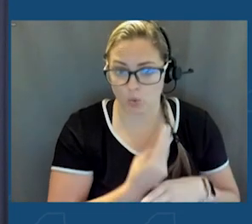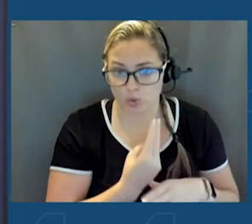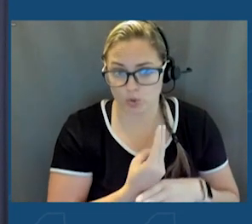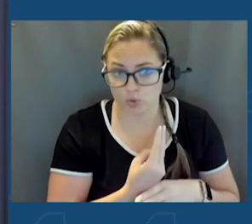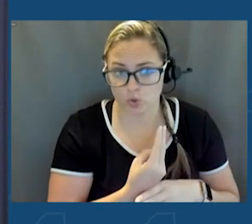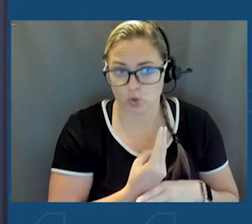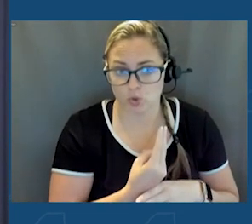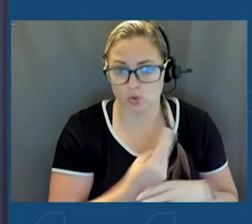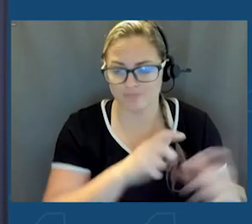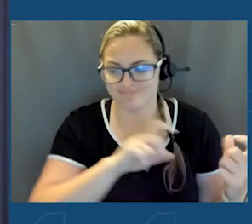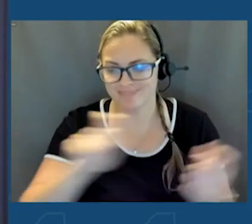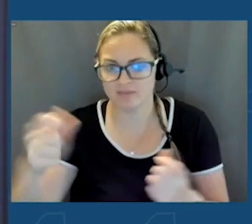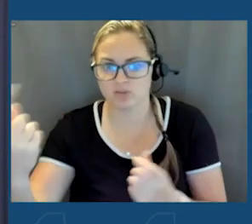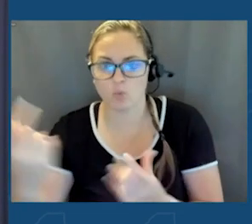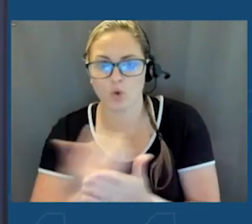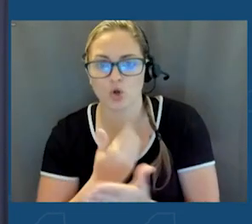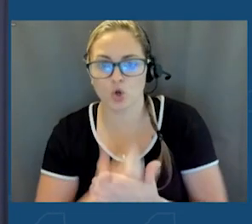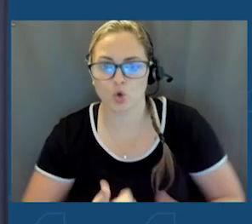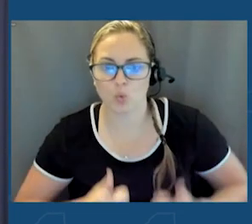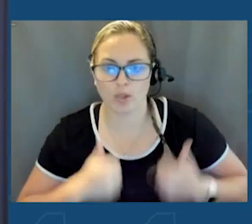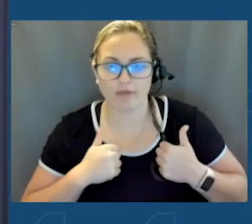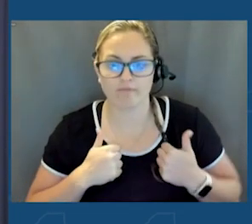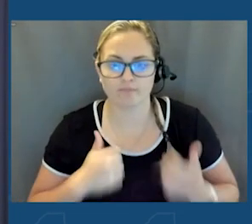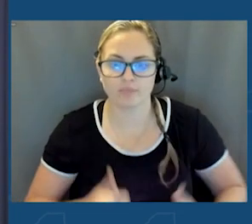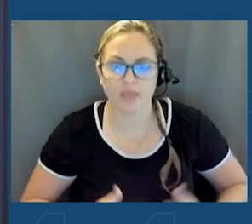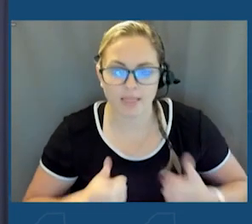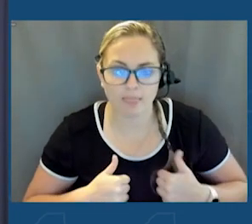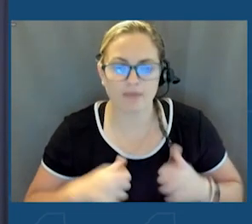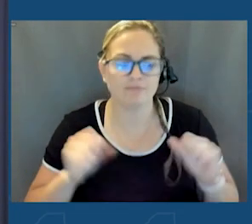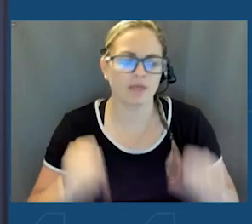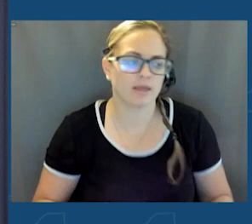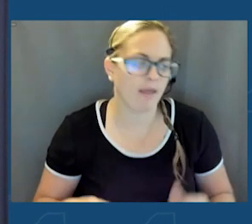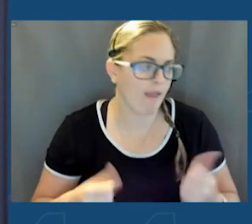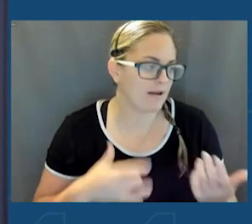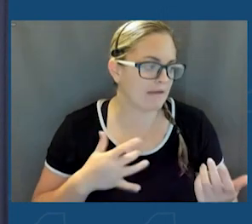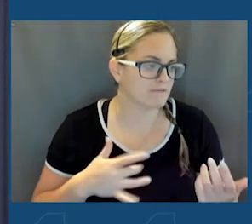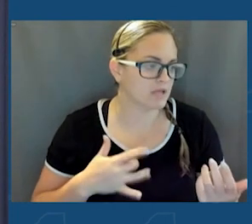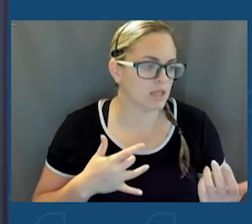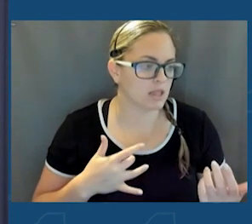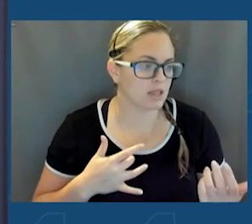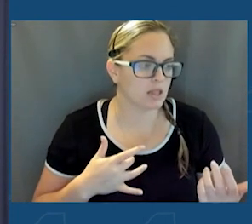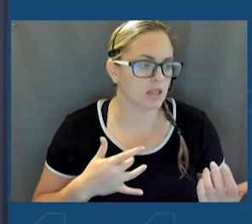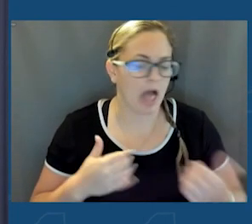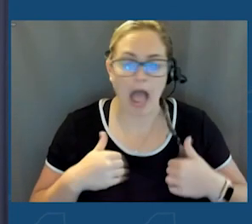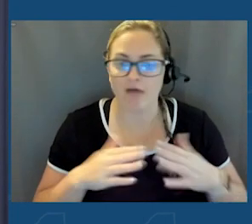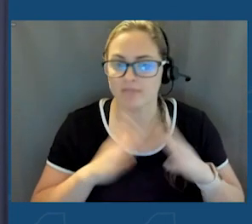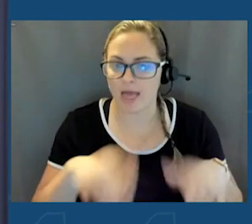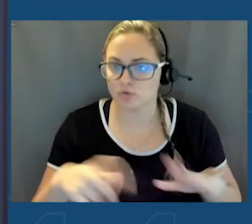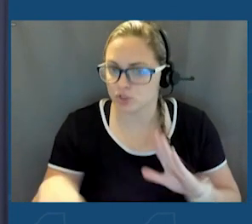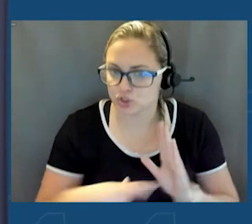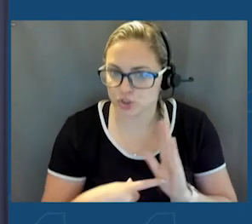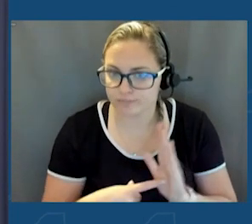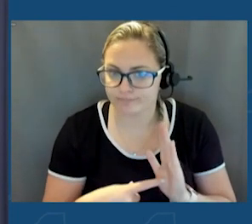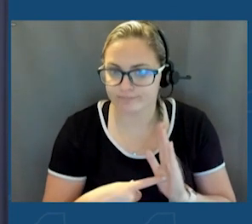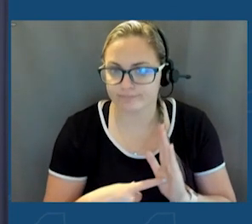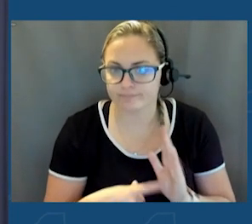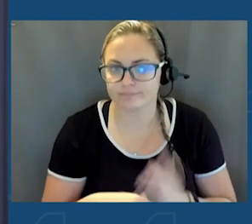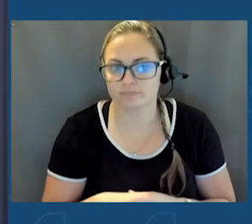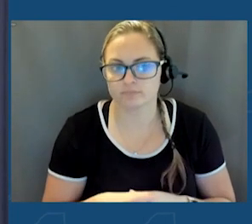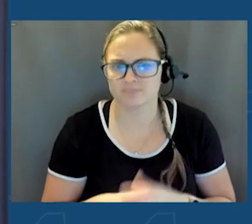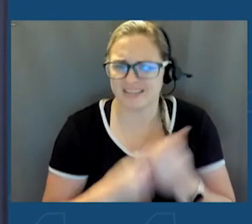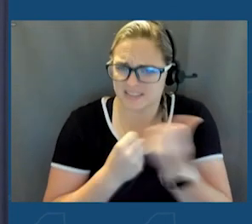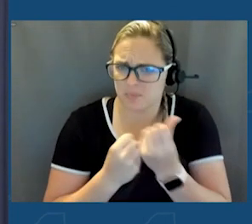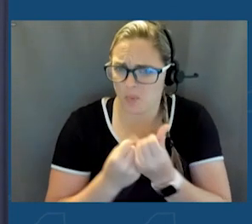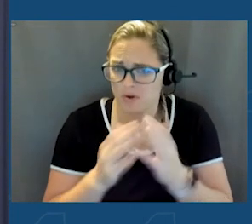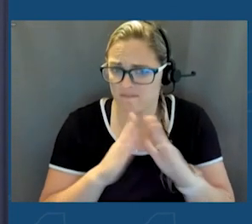give someone a newer life, a life where they can feel they are receiving the housing they deserve and supportive housing.